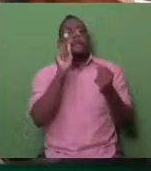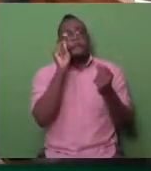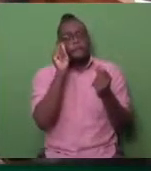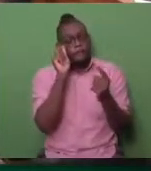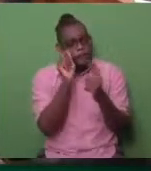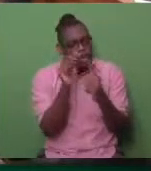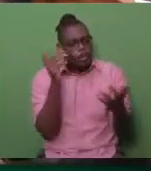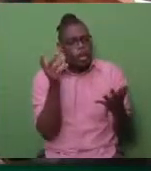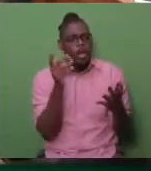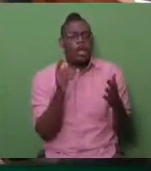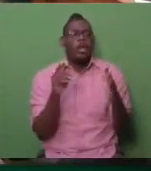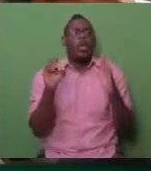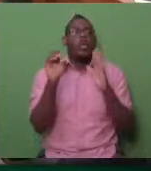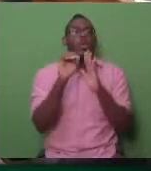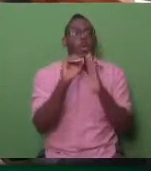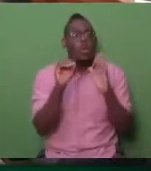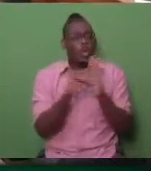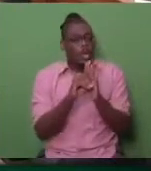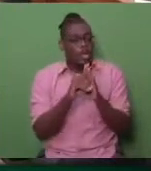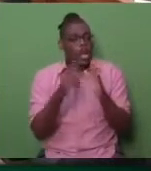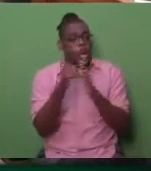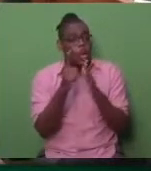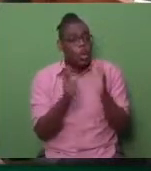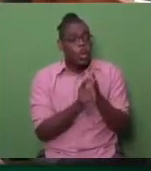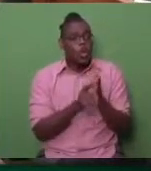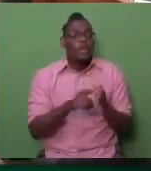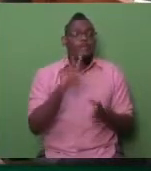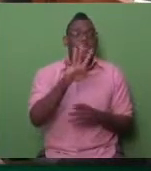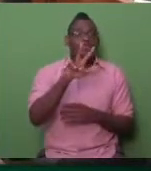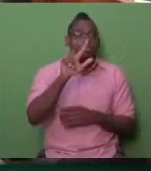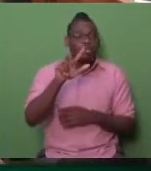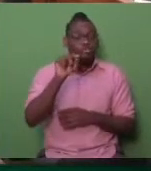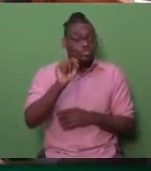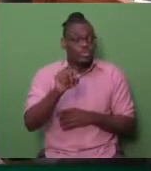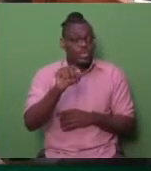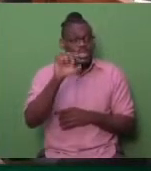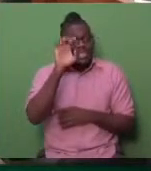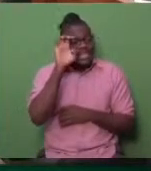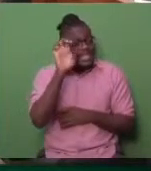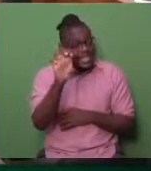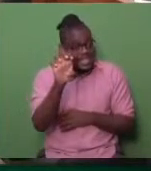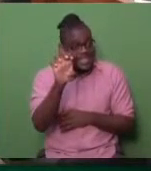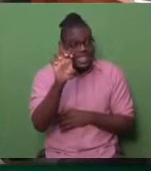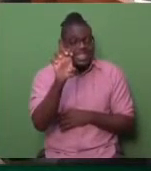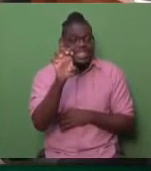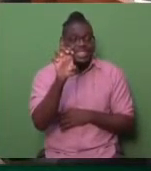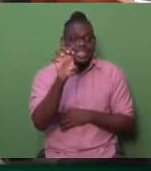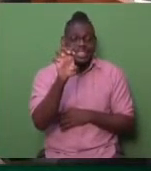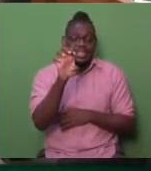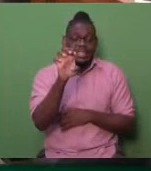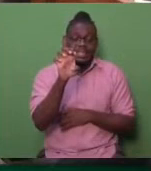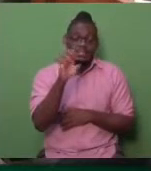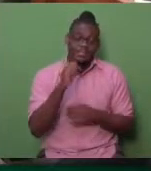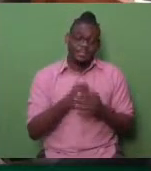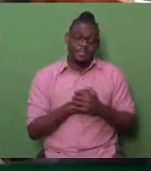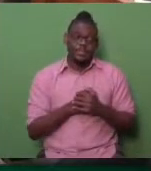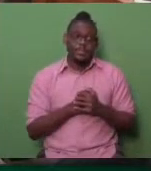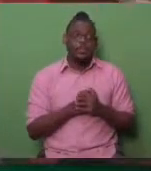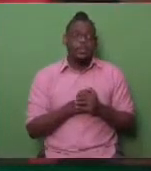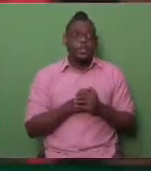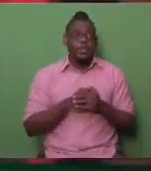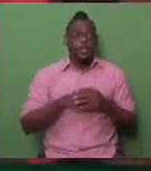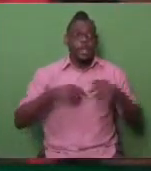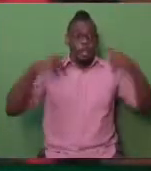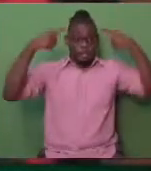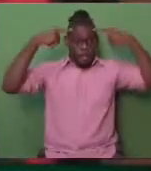53-1E. The Attorney General and the Prime Minister's voices are disturbing us from hearing the Leader of Opposition.